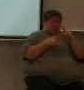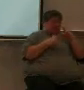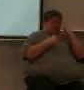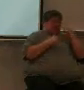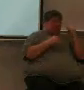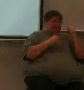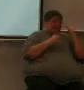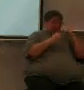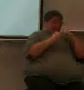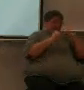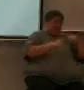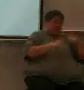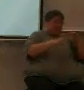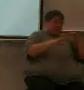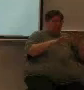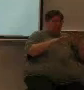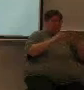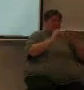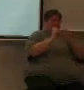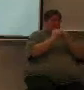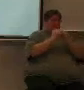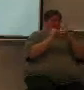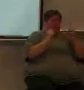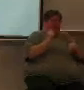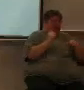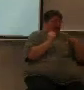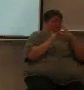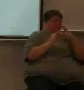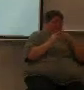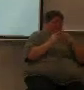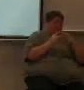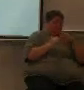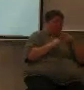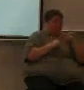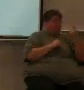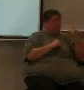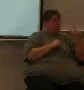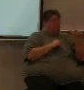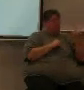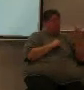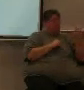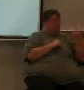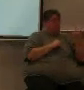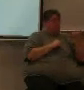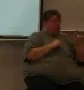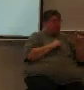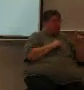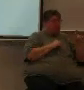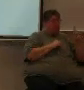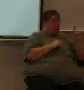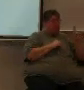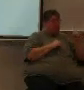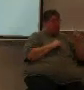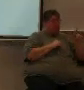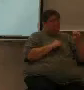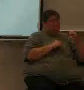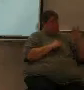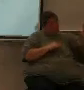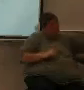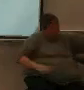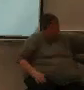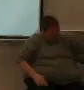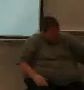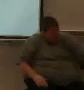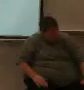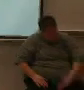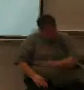very low degrees of dissolved salt, such as the glacial lakes, which are basically just scooped out basins of rock,